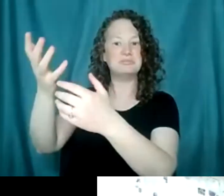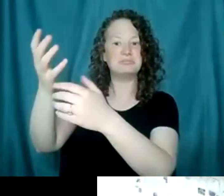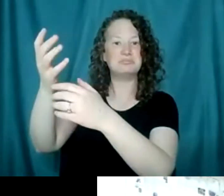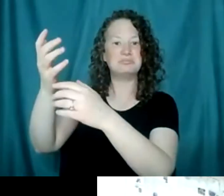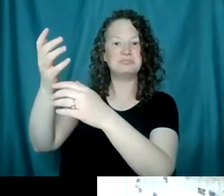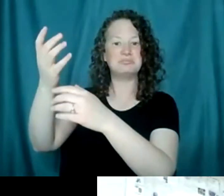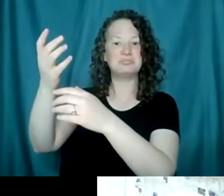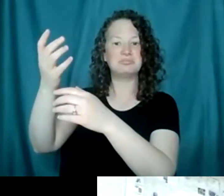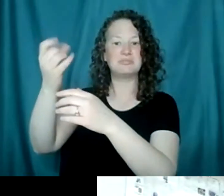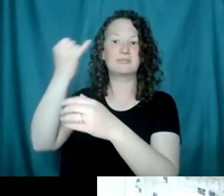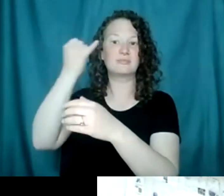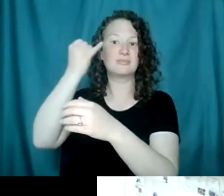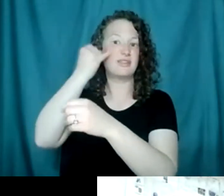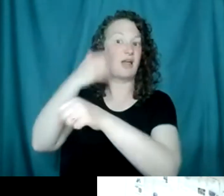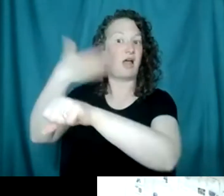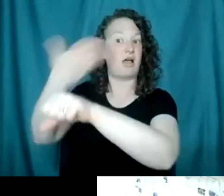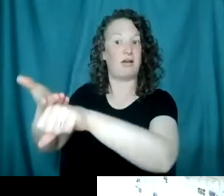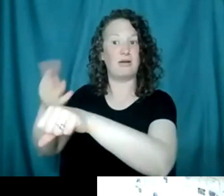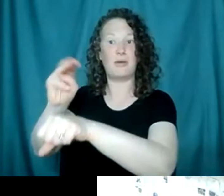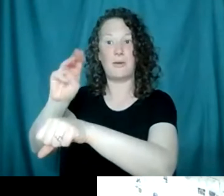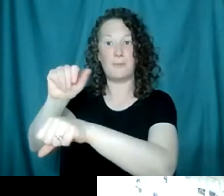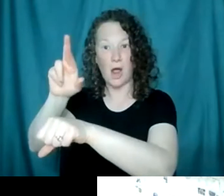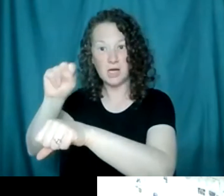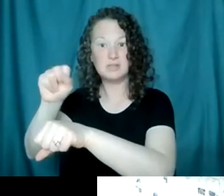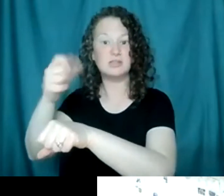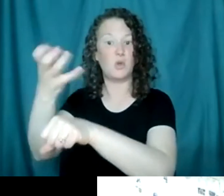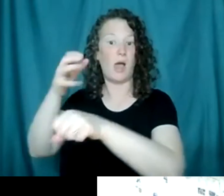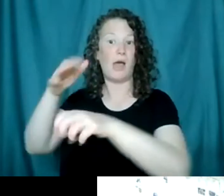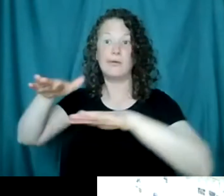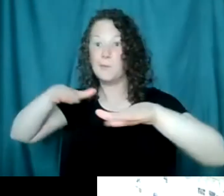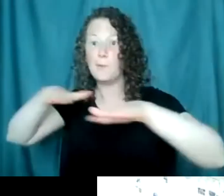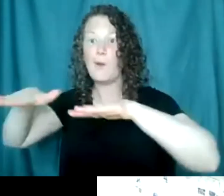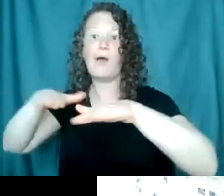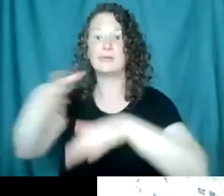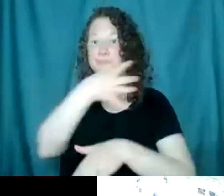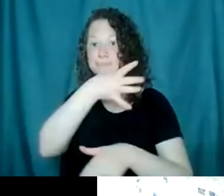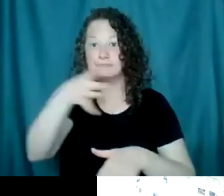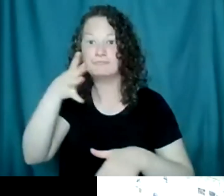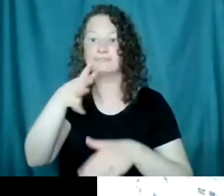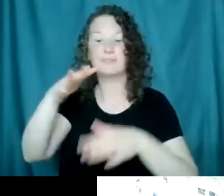Where if you're on Mars, if you want to go and take a walk through like an agricultural field,